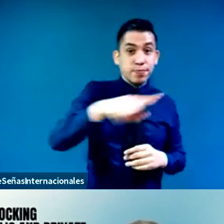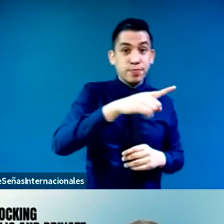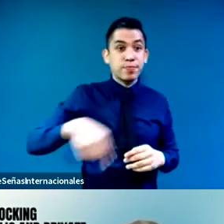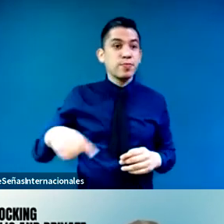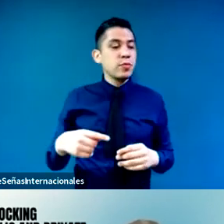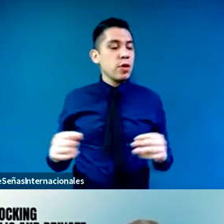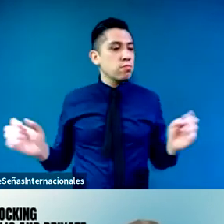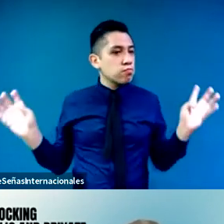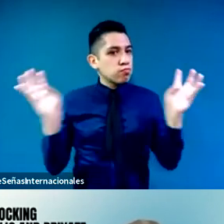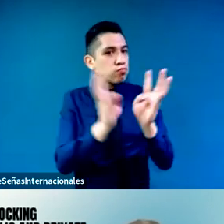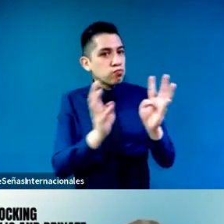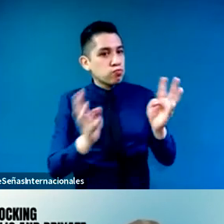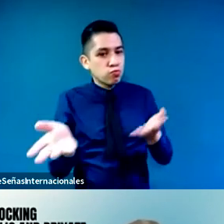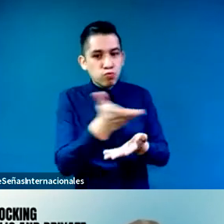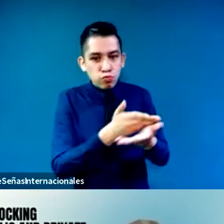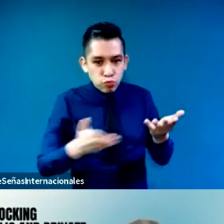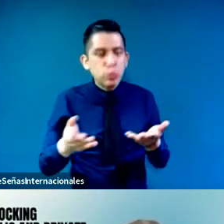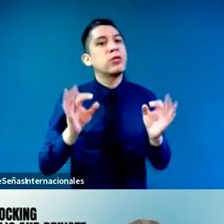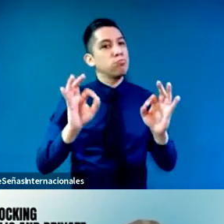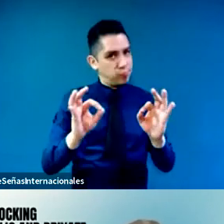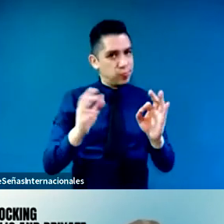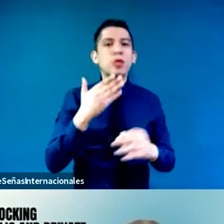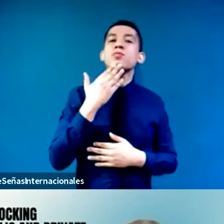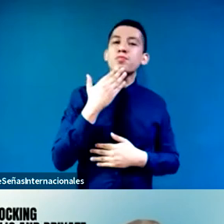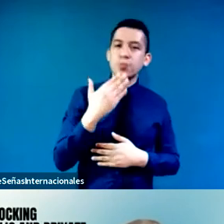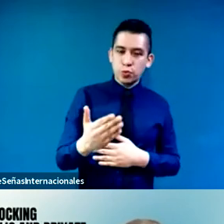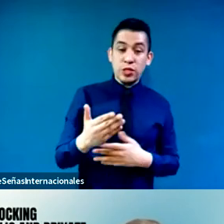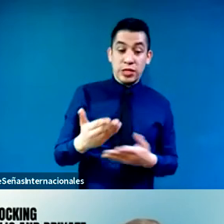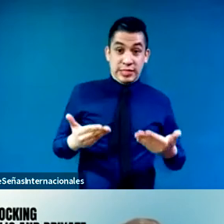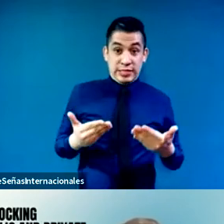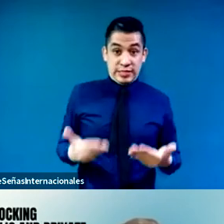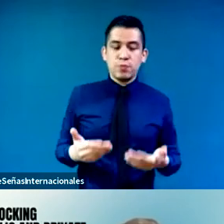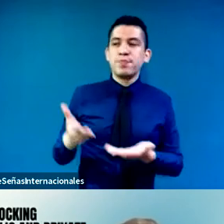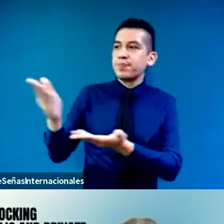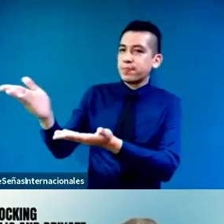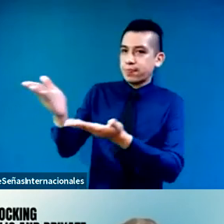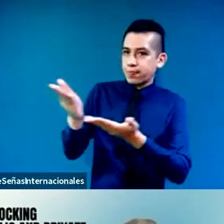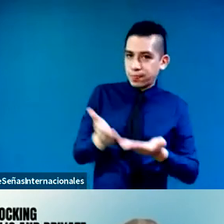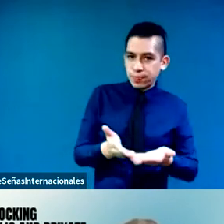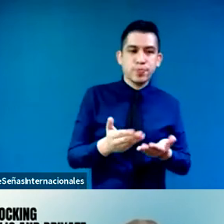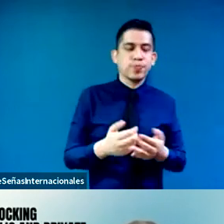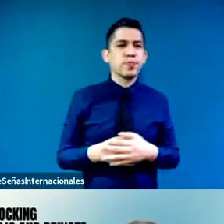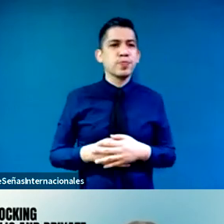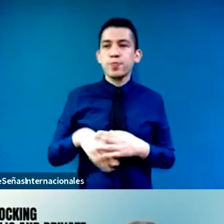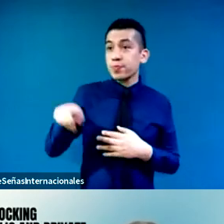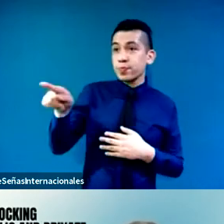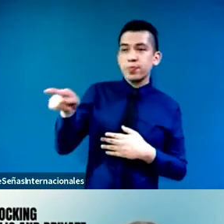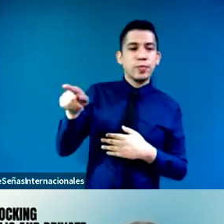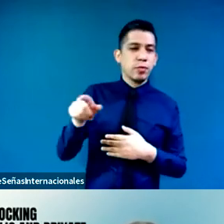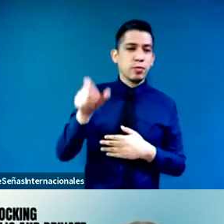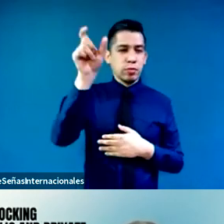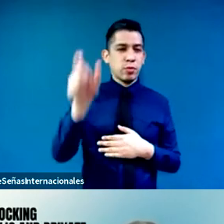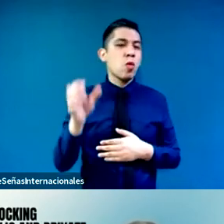Now I'd like to introduce Ms. Bindu Shrestha. Ms. Shrestha is the founder and chairperson